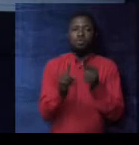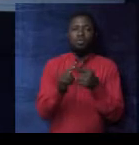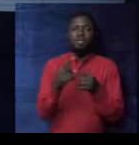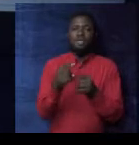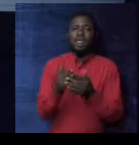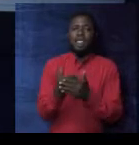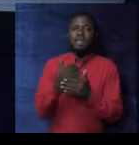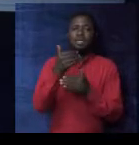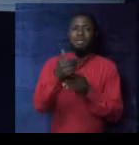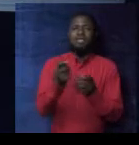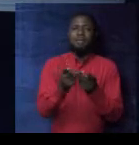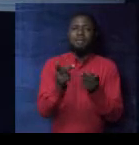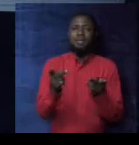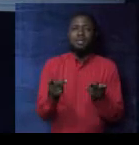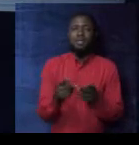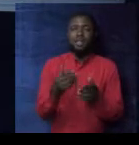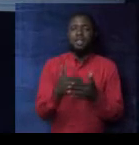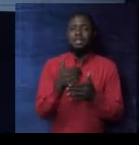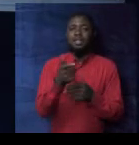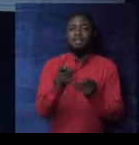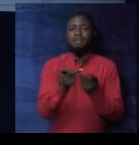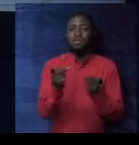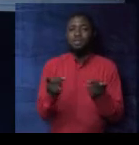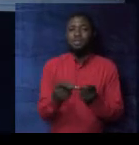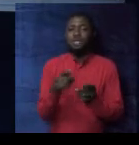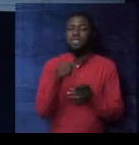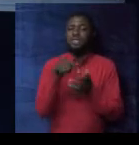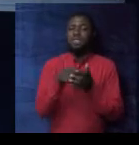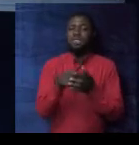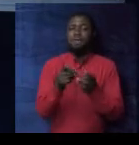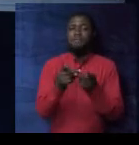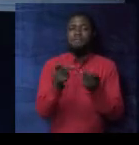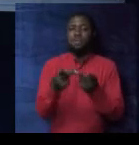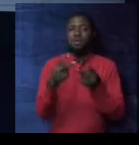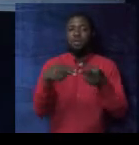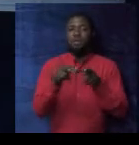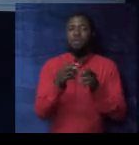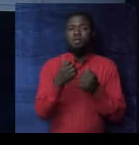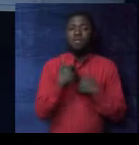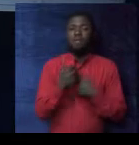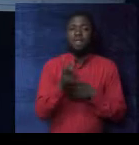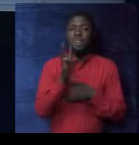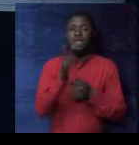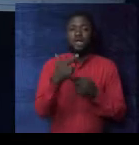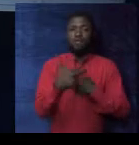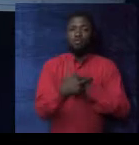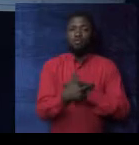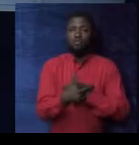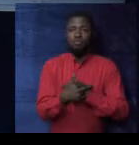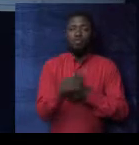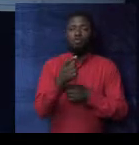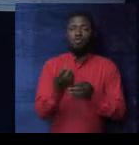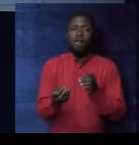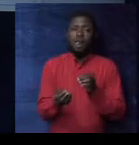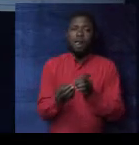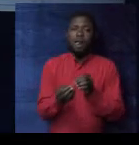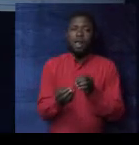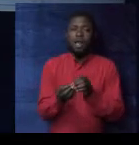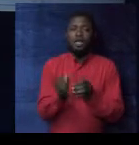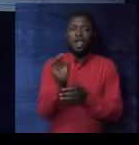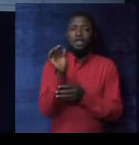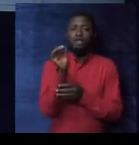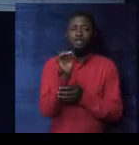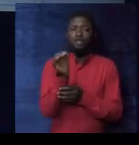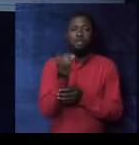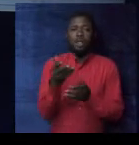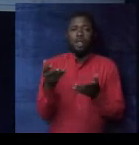1 to the next place, the next position. Remember that each place value has 3 rooms. Well, you move it to the next room, and then you